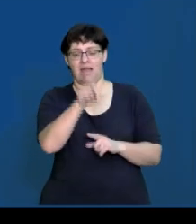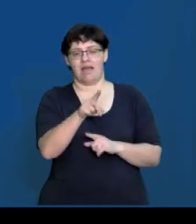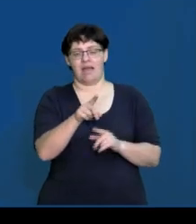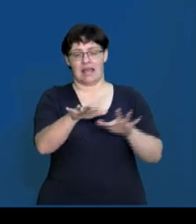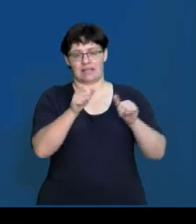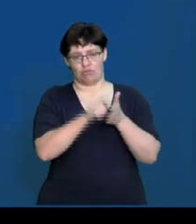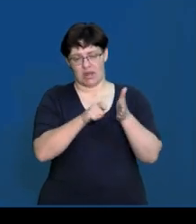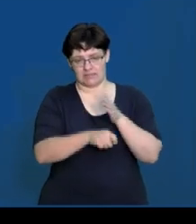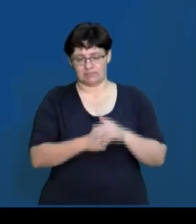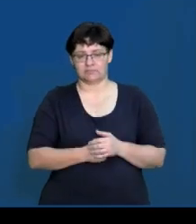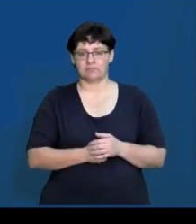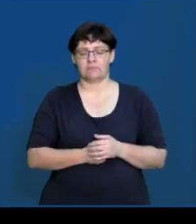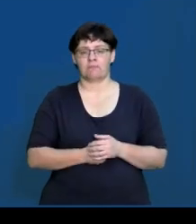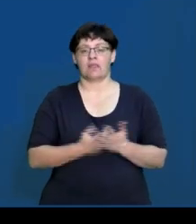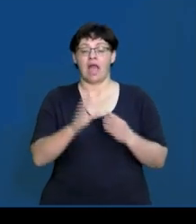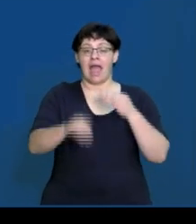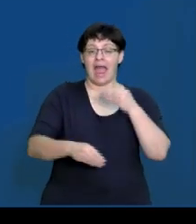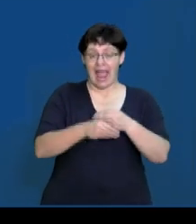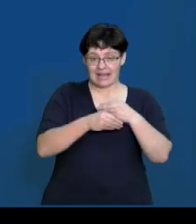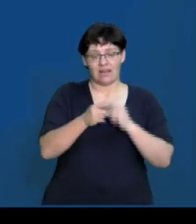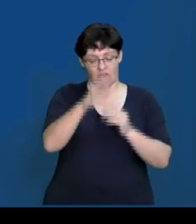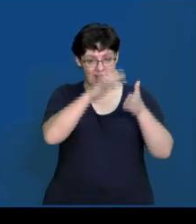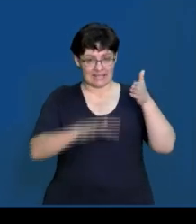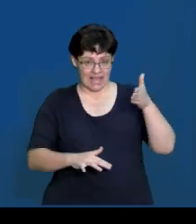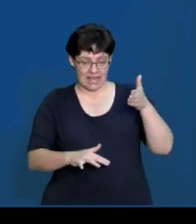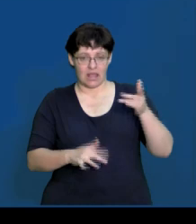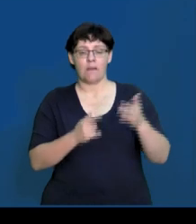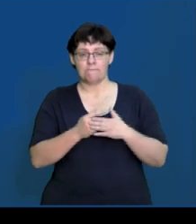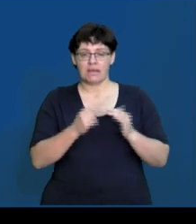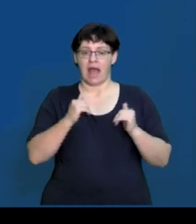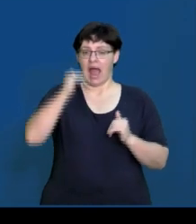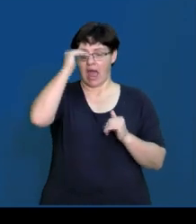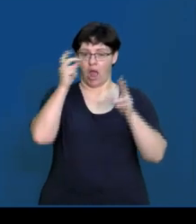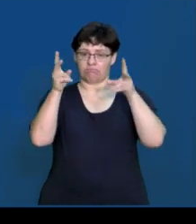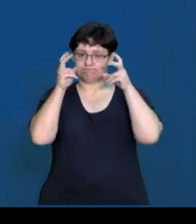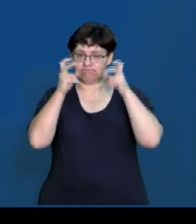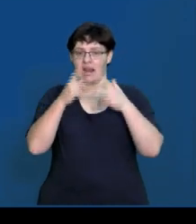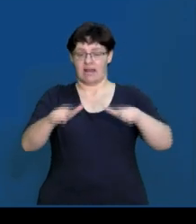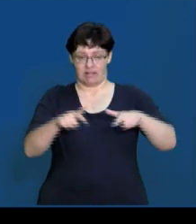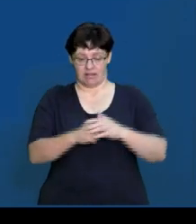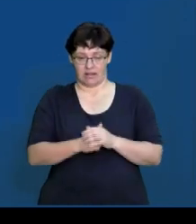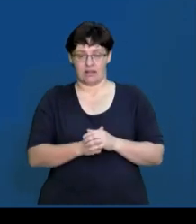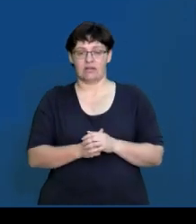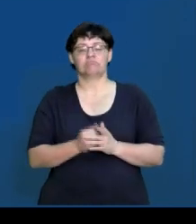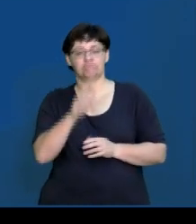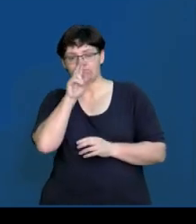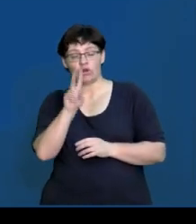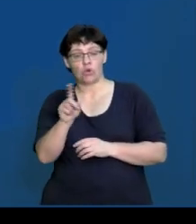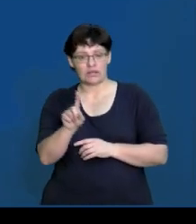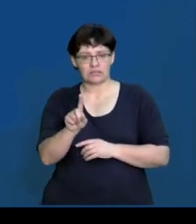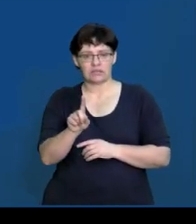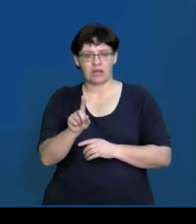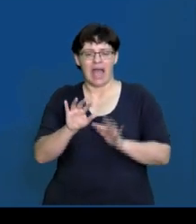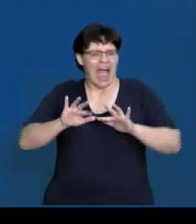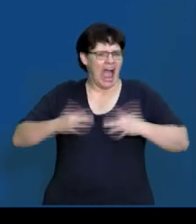exam. And then the additional part of the essay should be a higher cognitive level type of question. We are looking at our